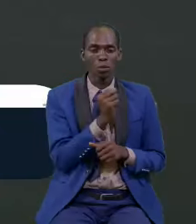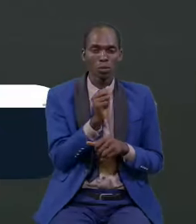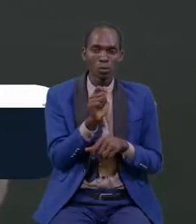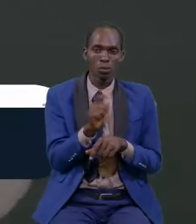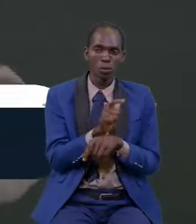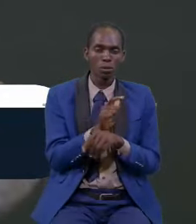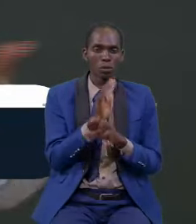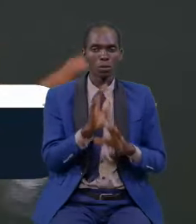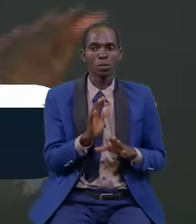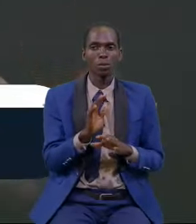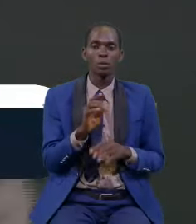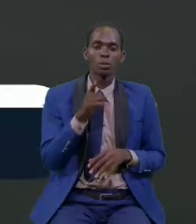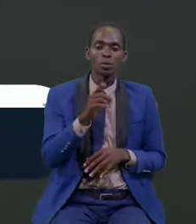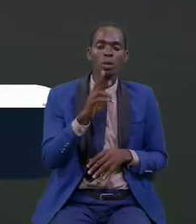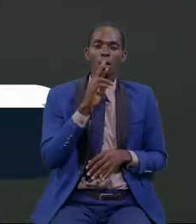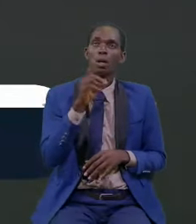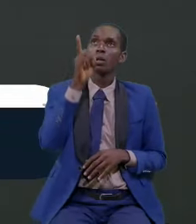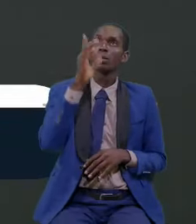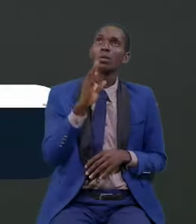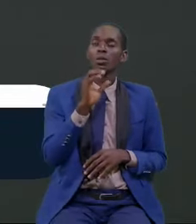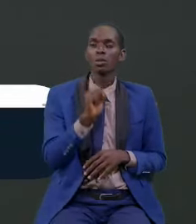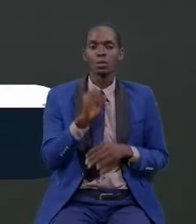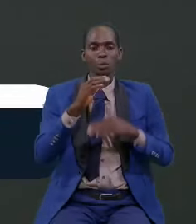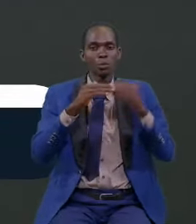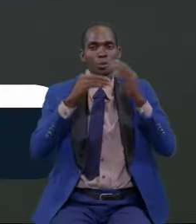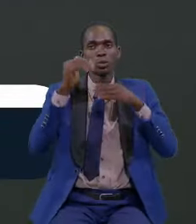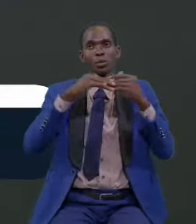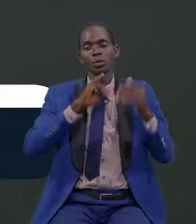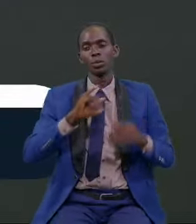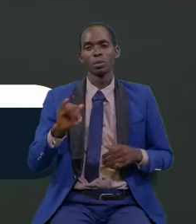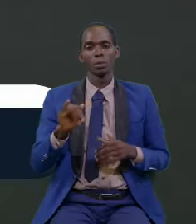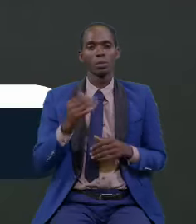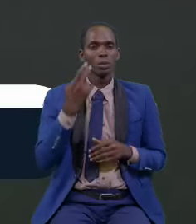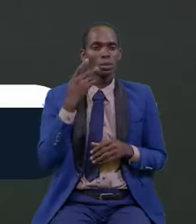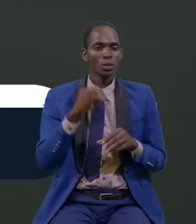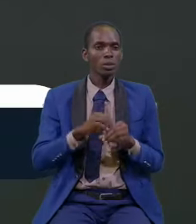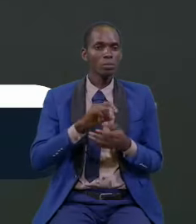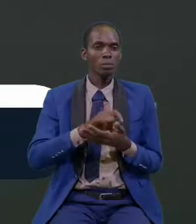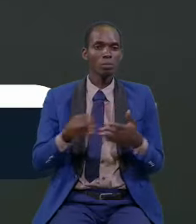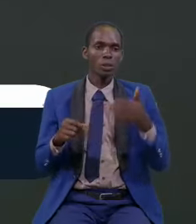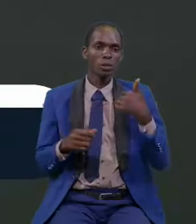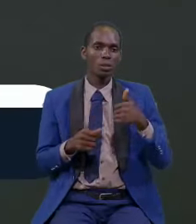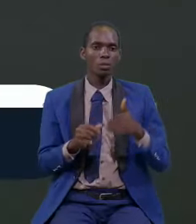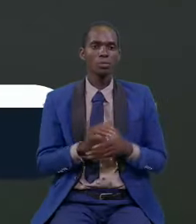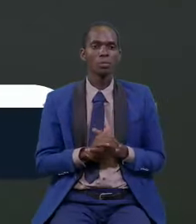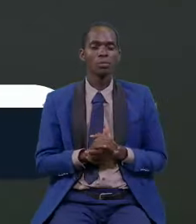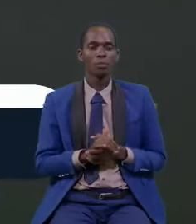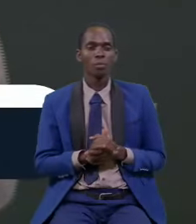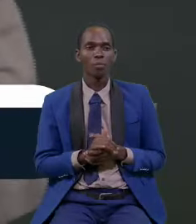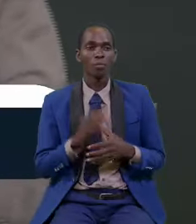building. Ye are God's building. Look at verse 10. It says in verse